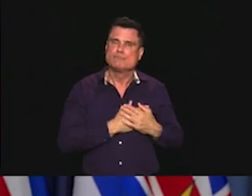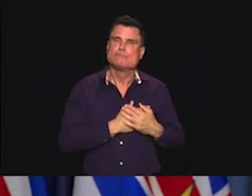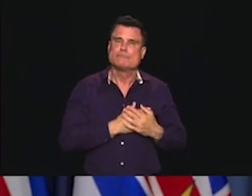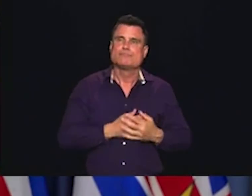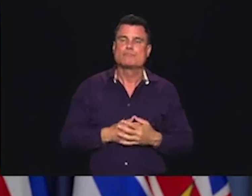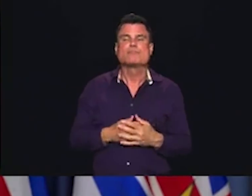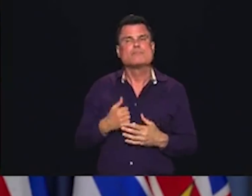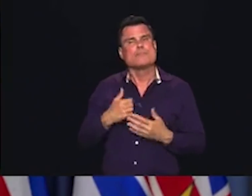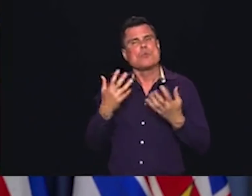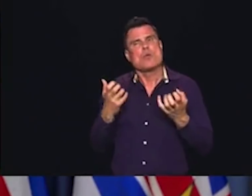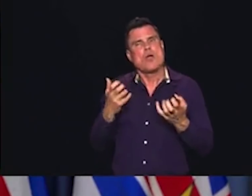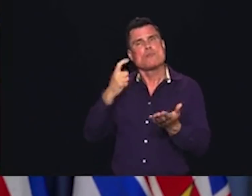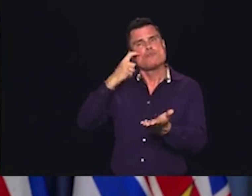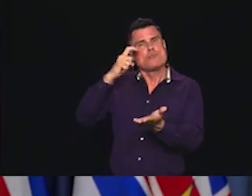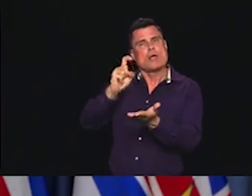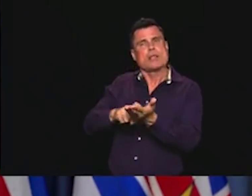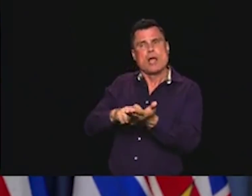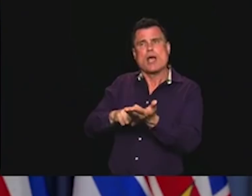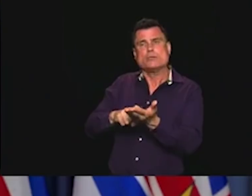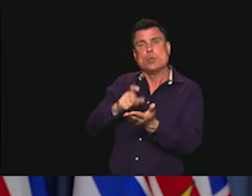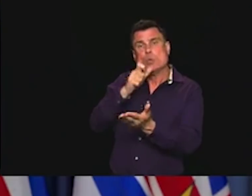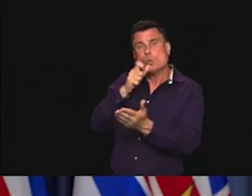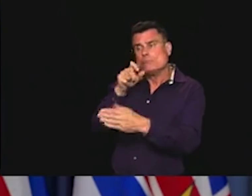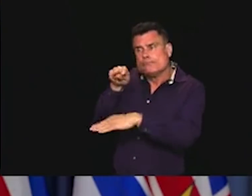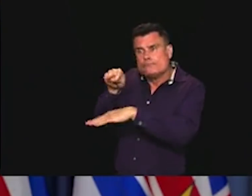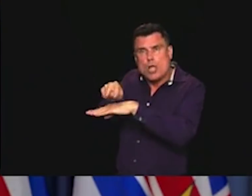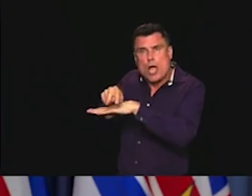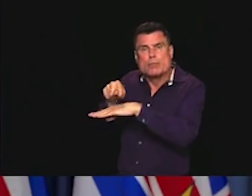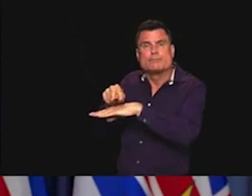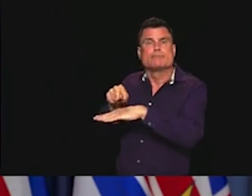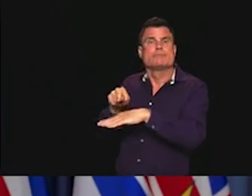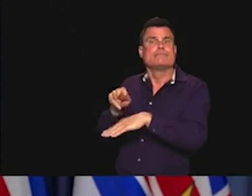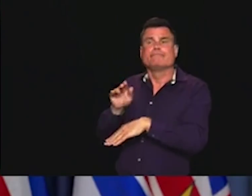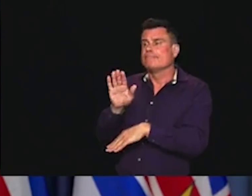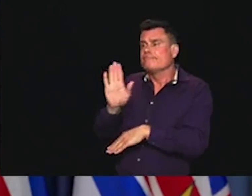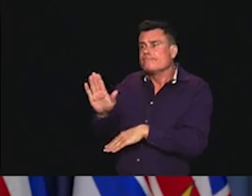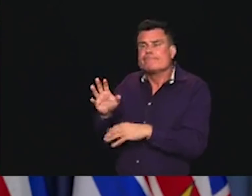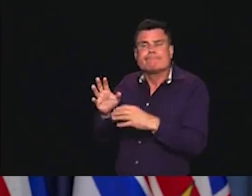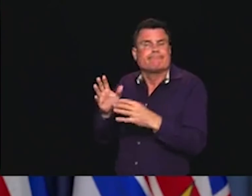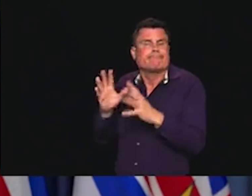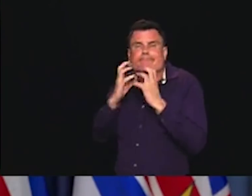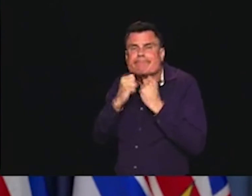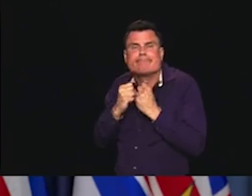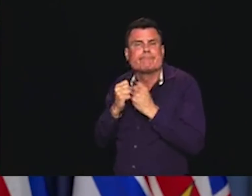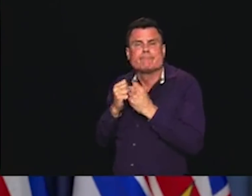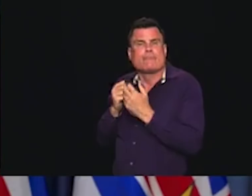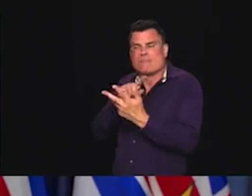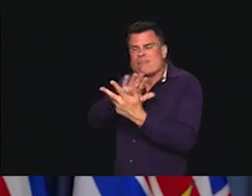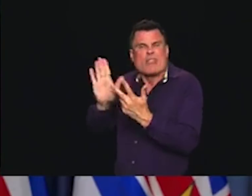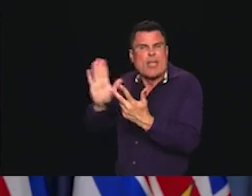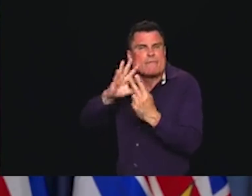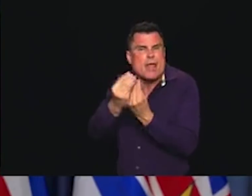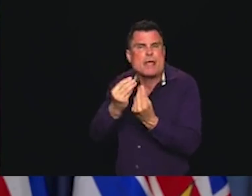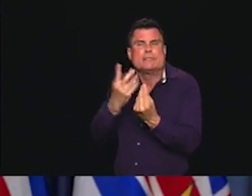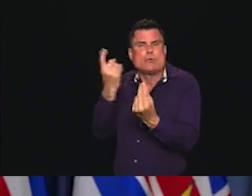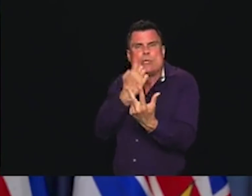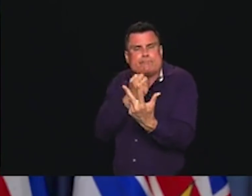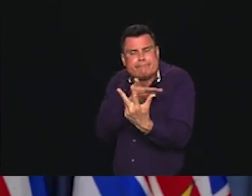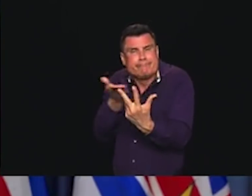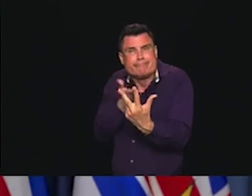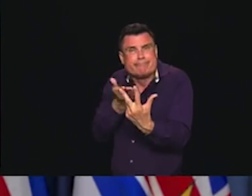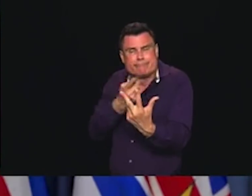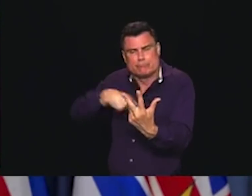Vancouver Coastal Health Authority. We know what a difficult time this is. That makes, of course, 146 people who've passed